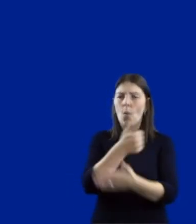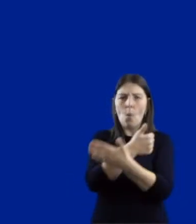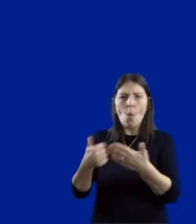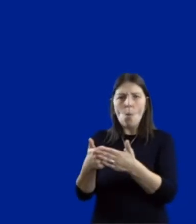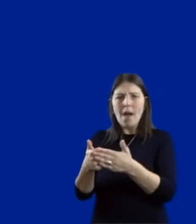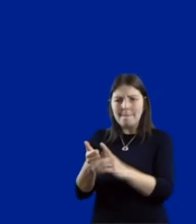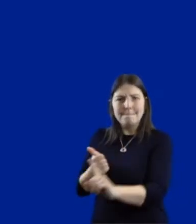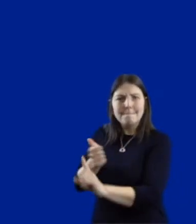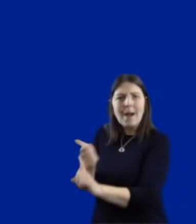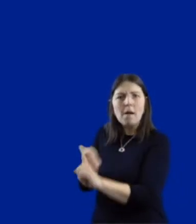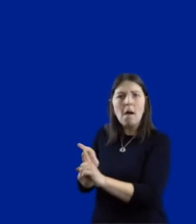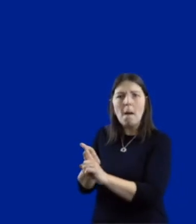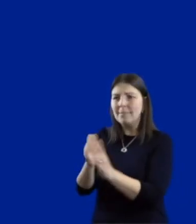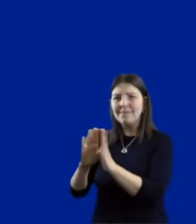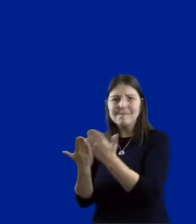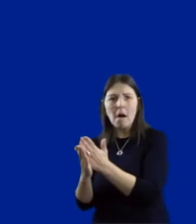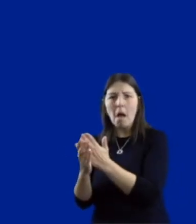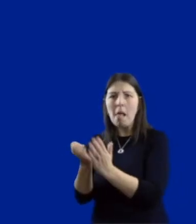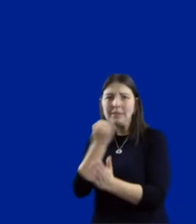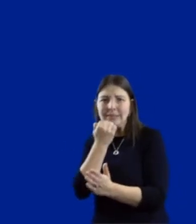Always back up important files and data.